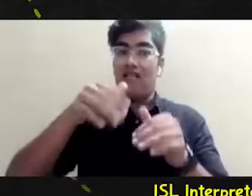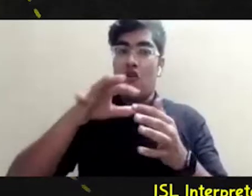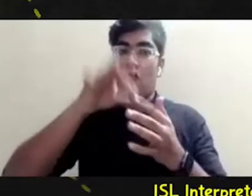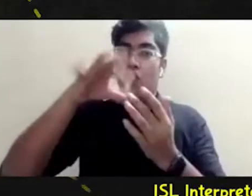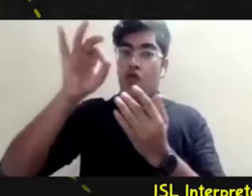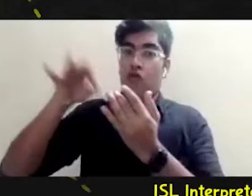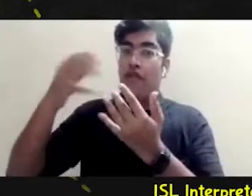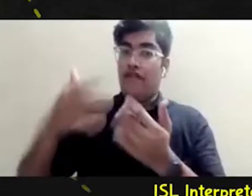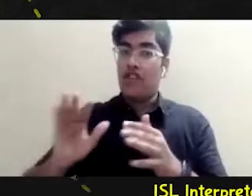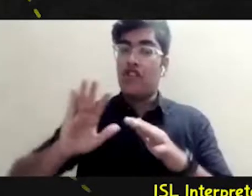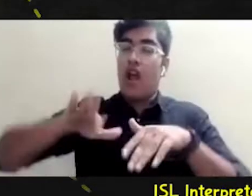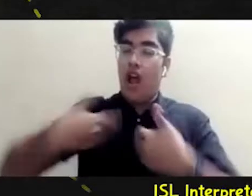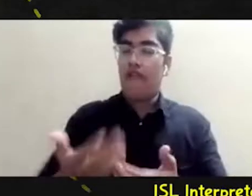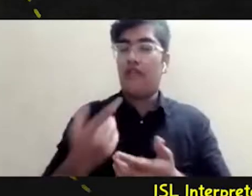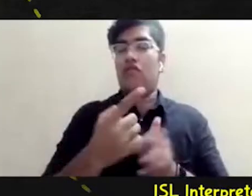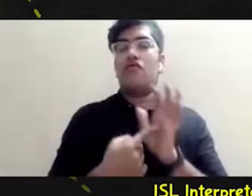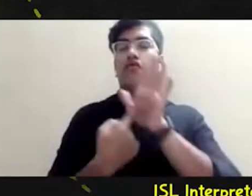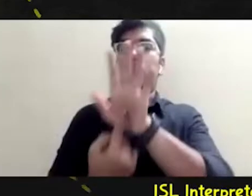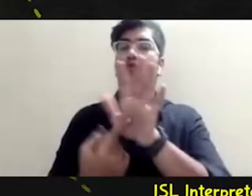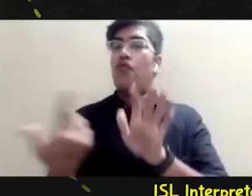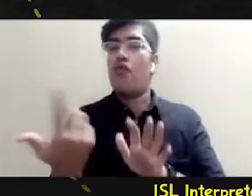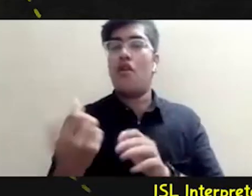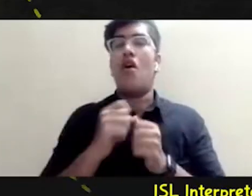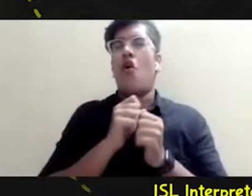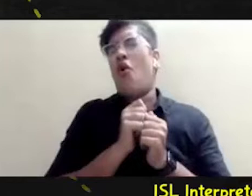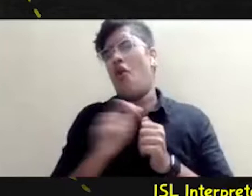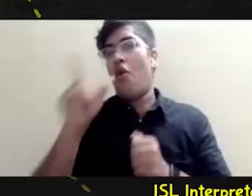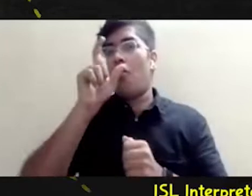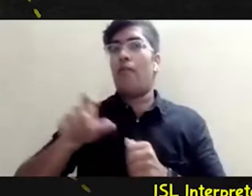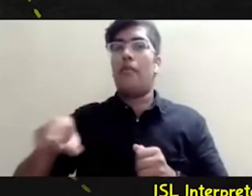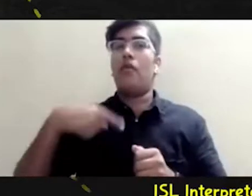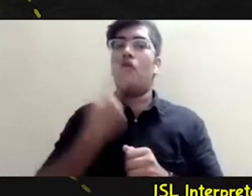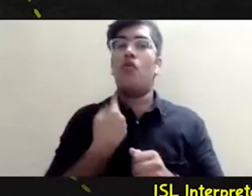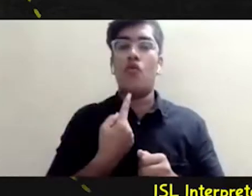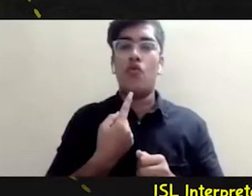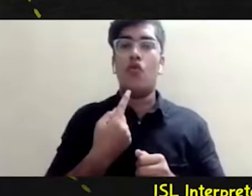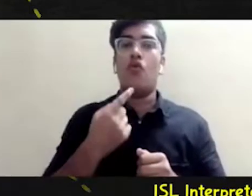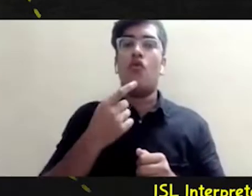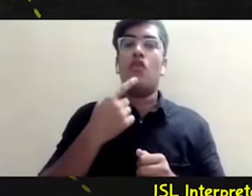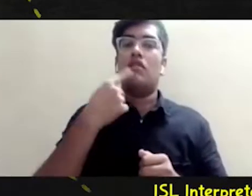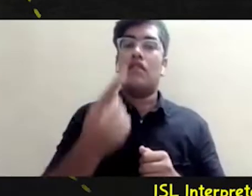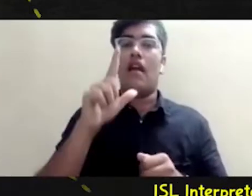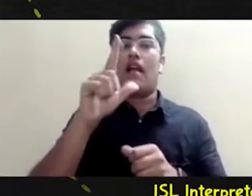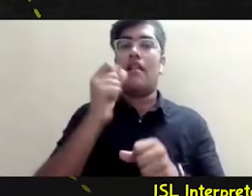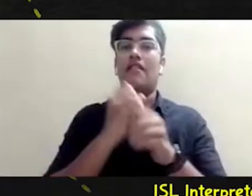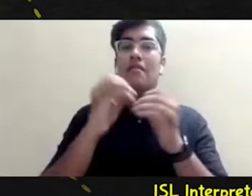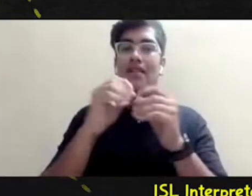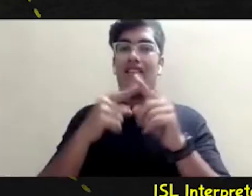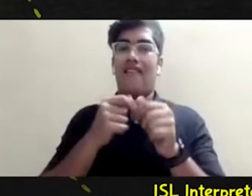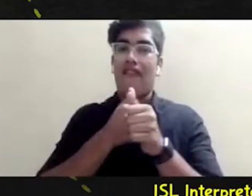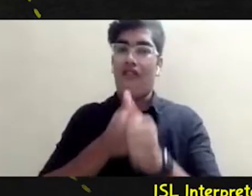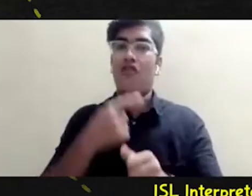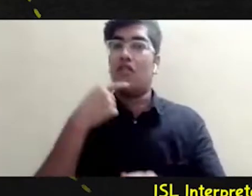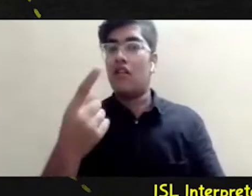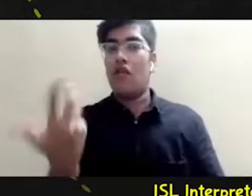you every single Lok Sabha MP in the country and every single thing that they have said on LGBTQ plus rights.